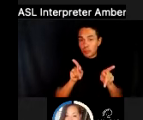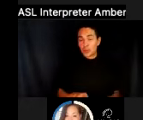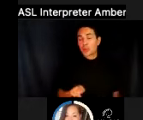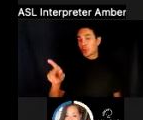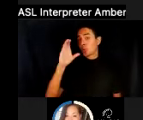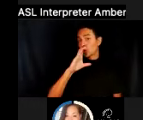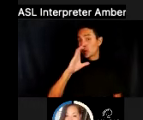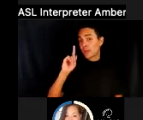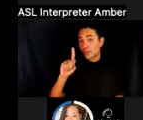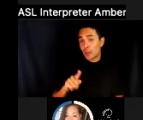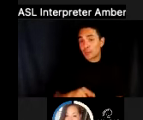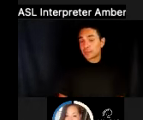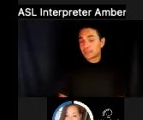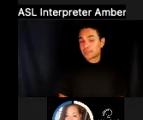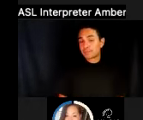looking for.